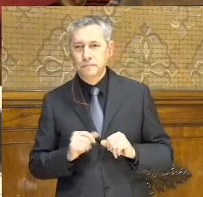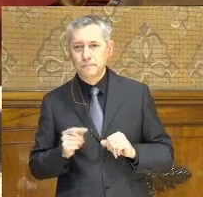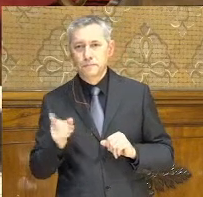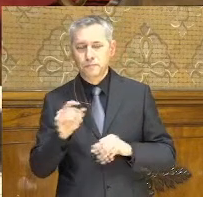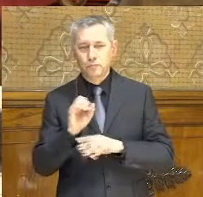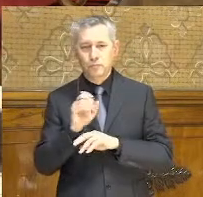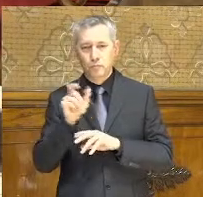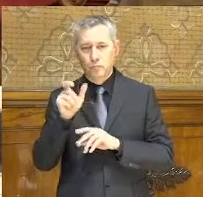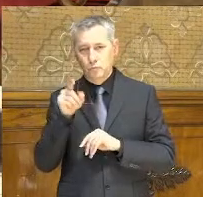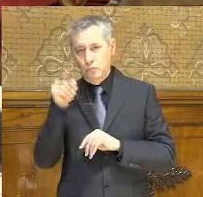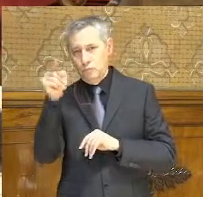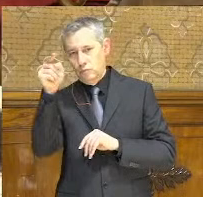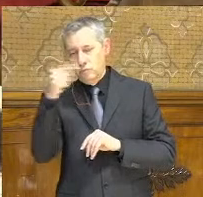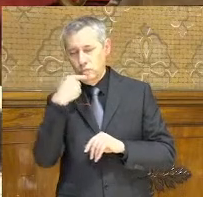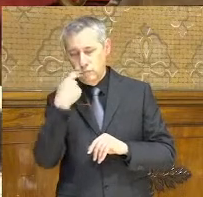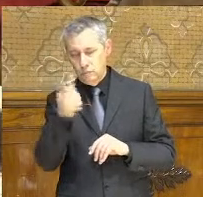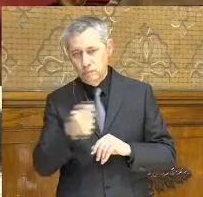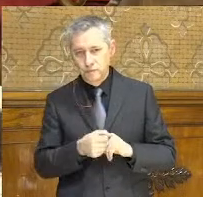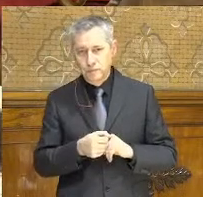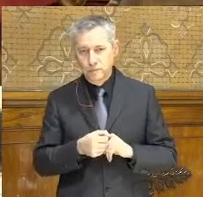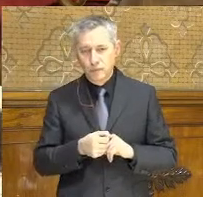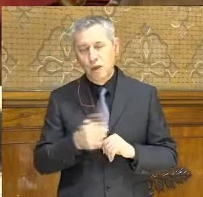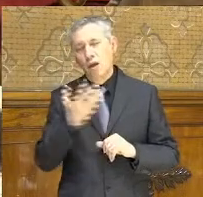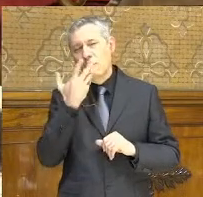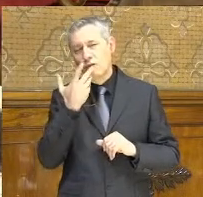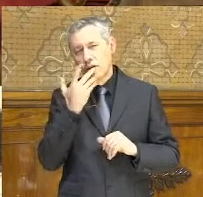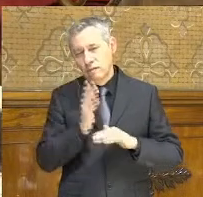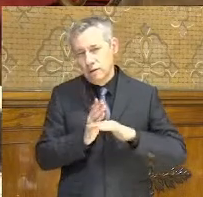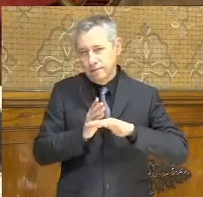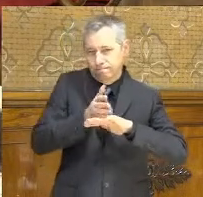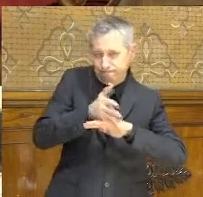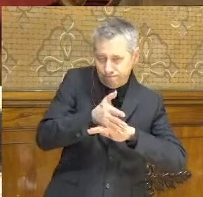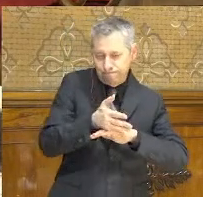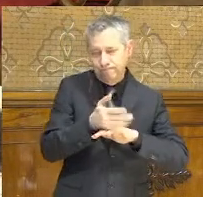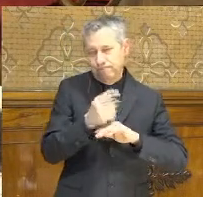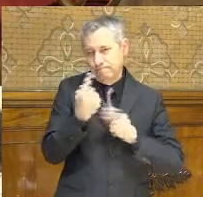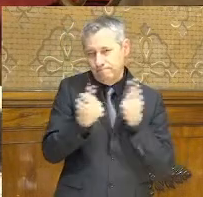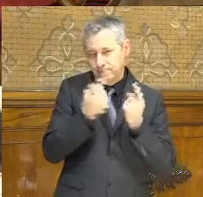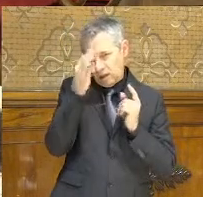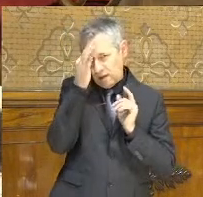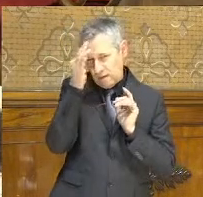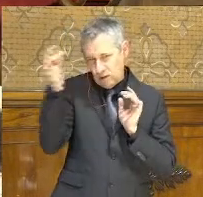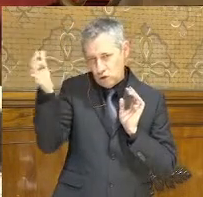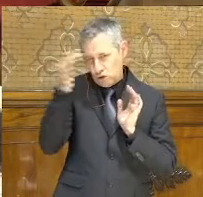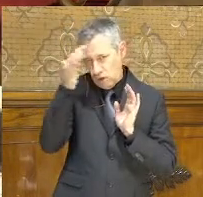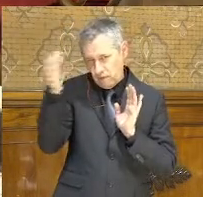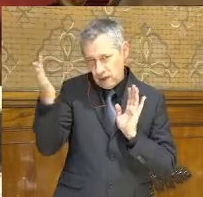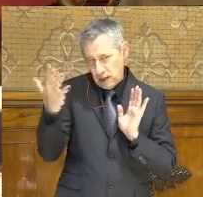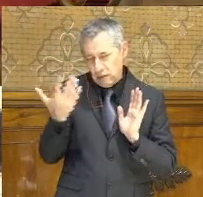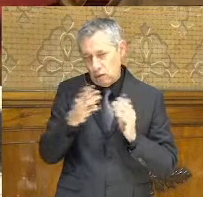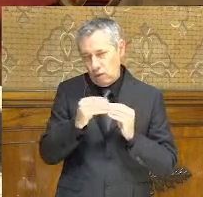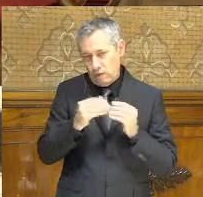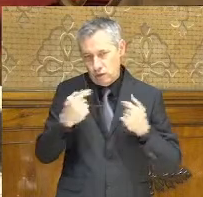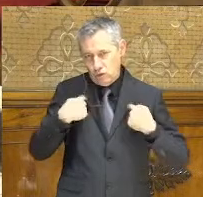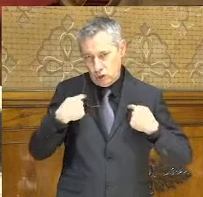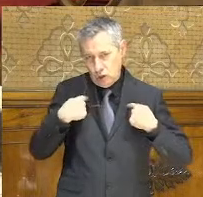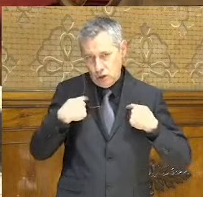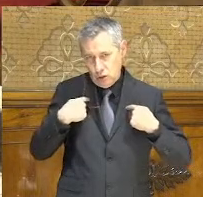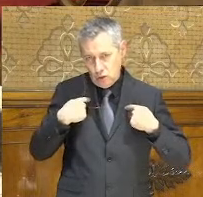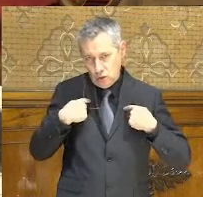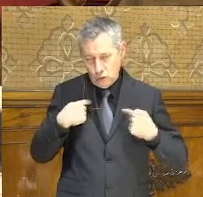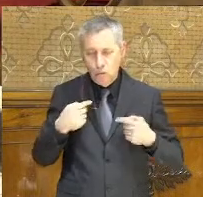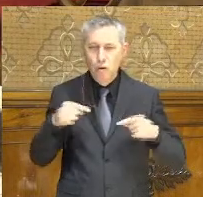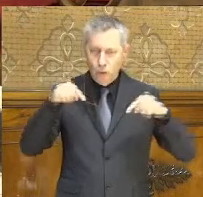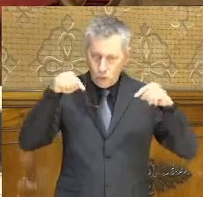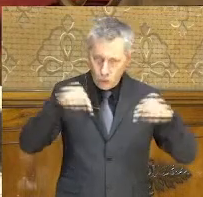a philosophical question, and so I withdraw myself, because otherwise we could stay here very long.